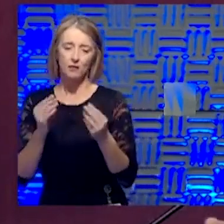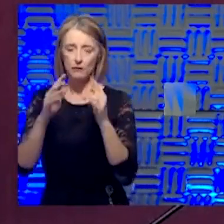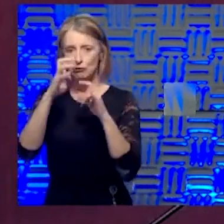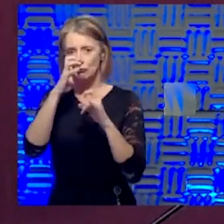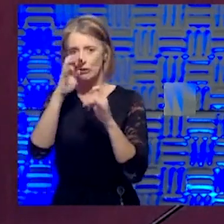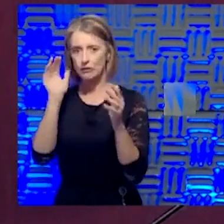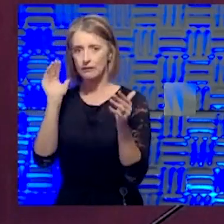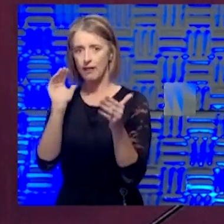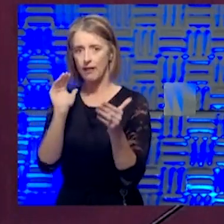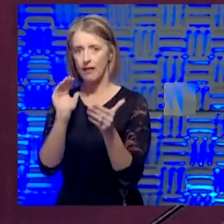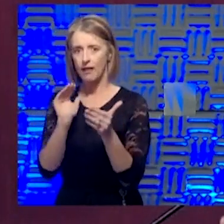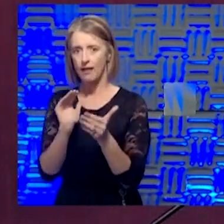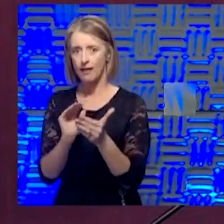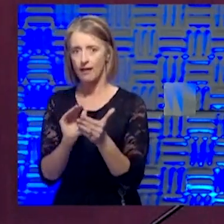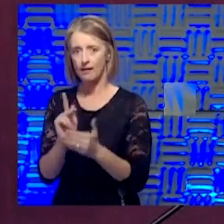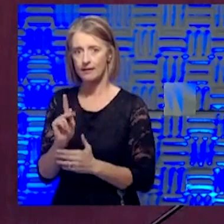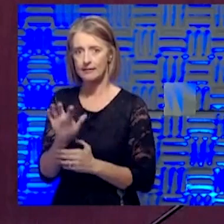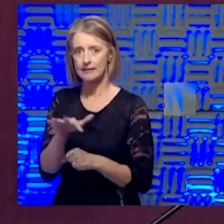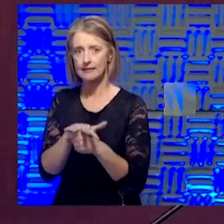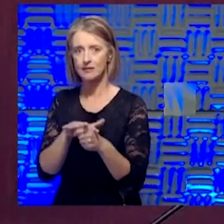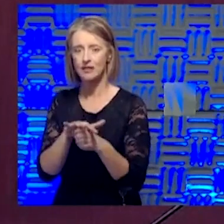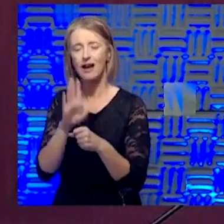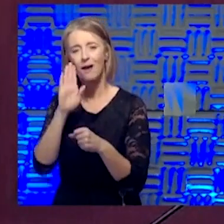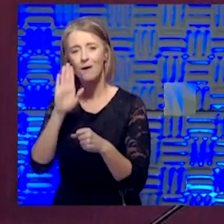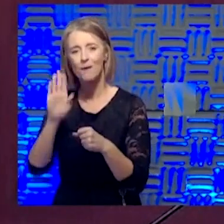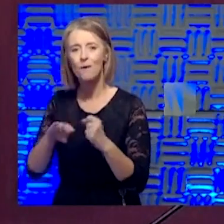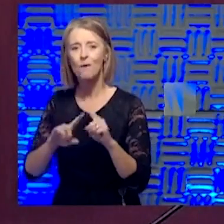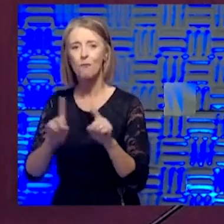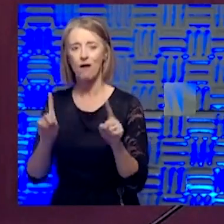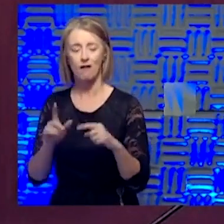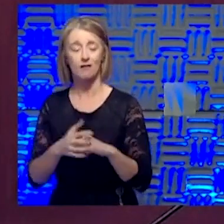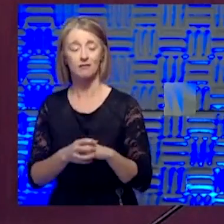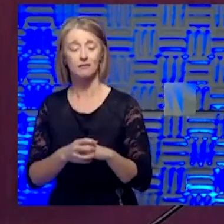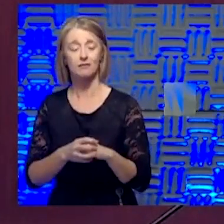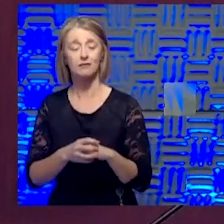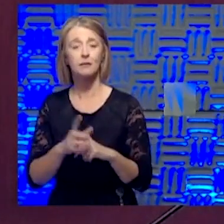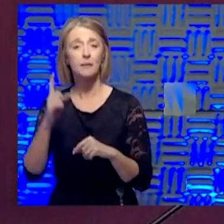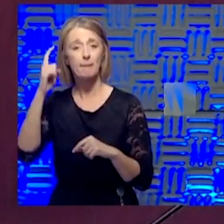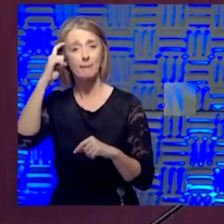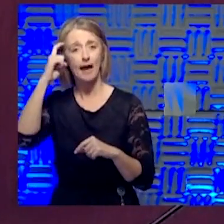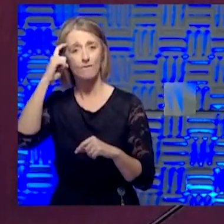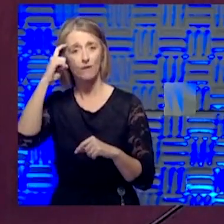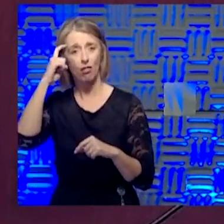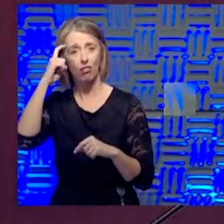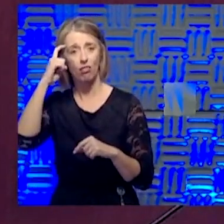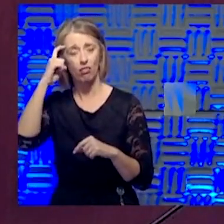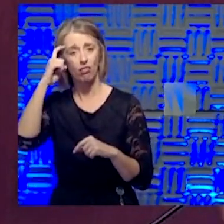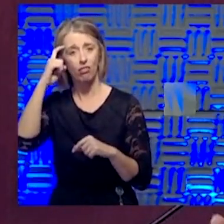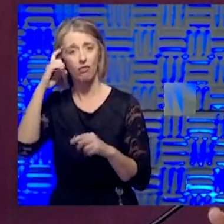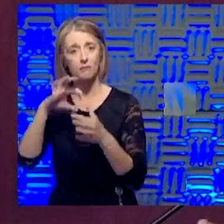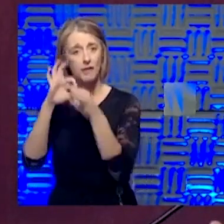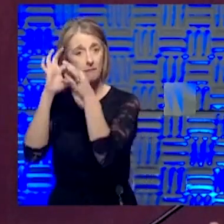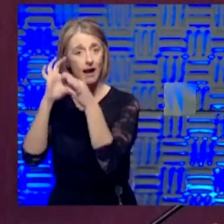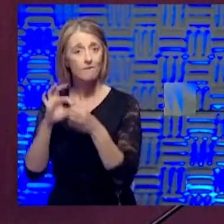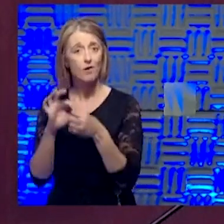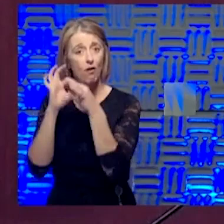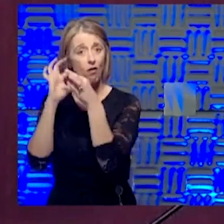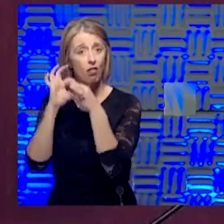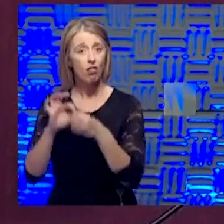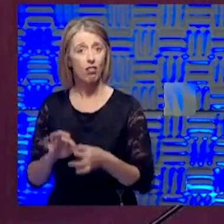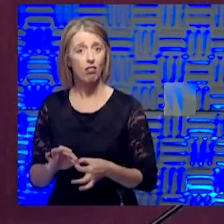restrictions here, especially in Kansas City. But still be mindful that this is a disease that can kill some